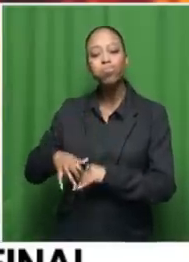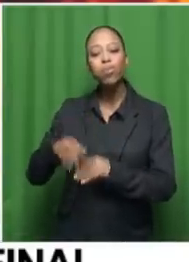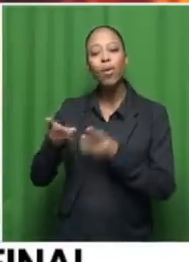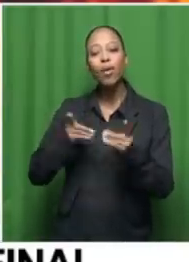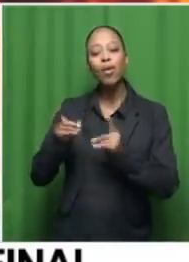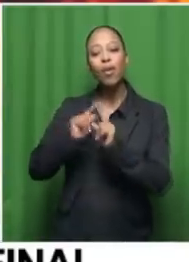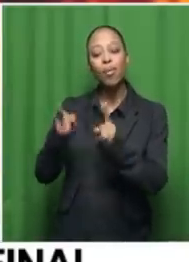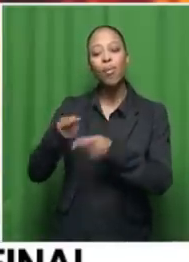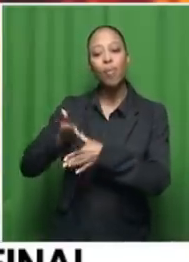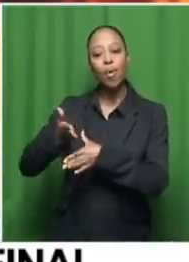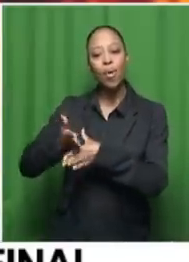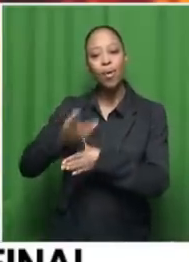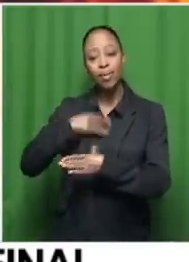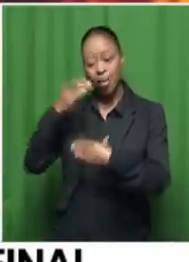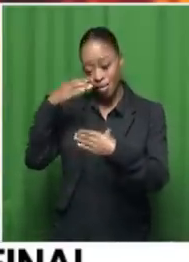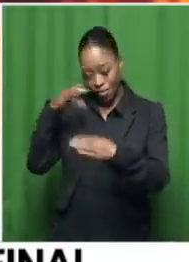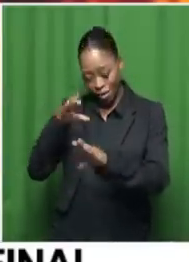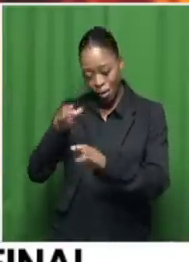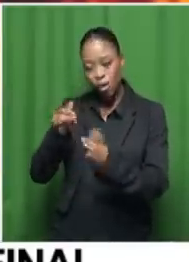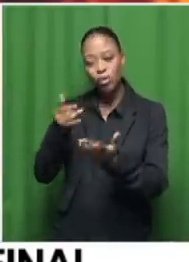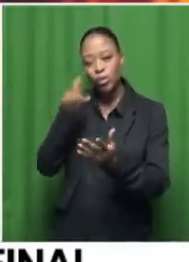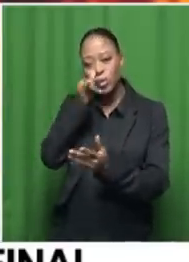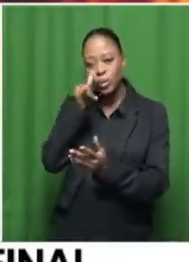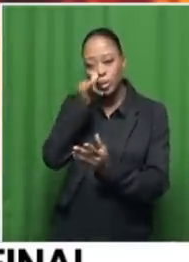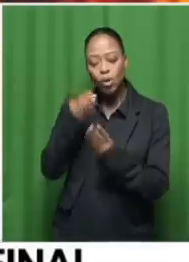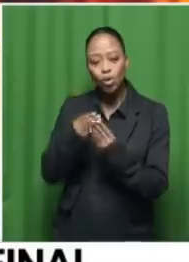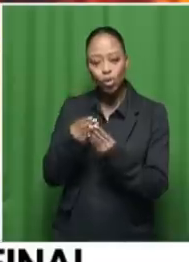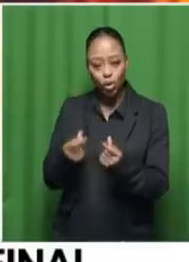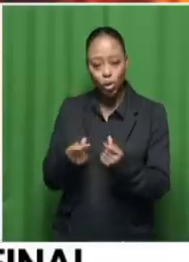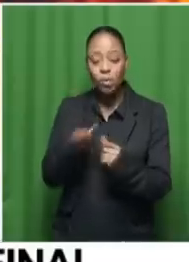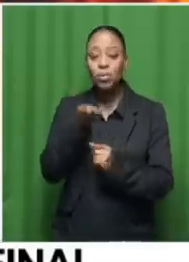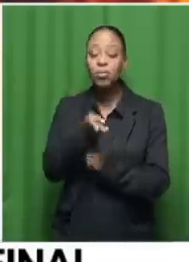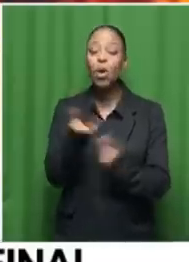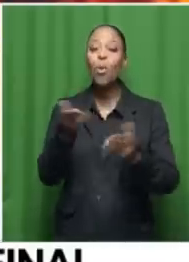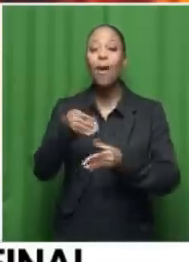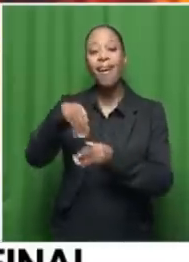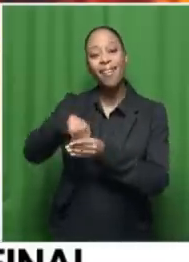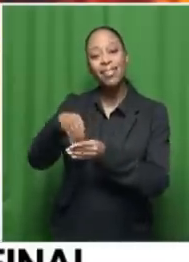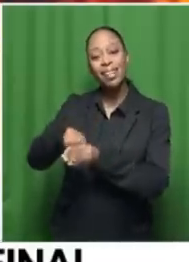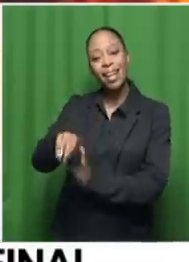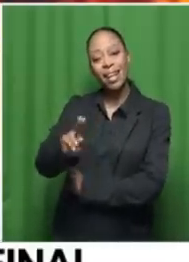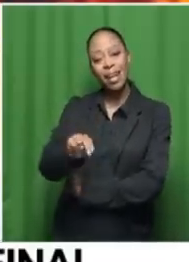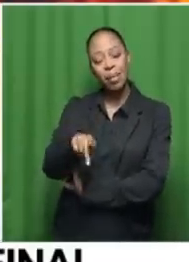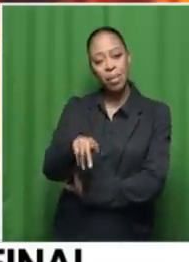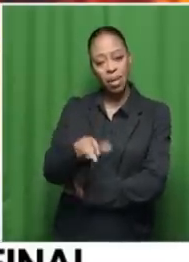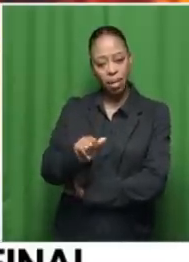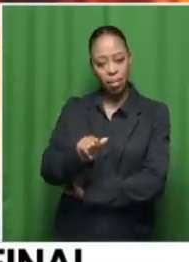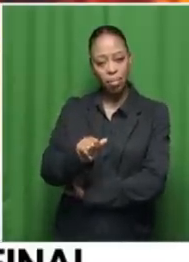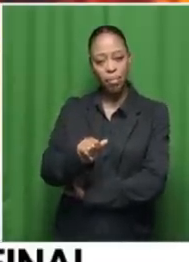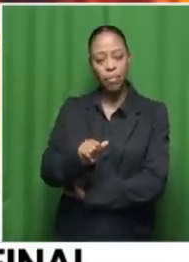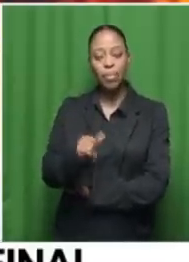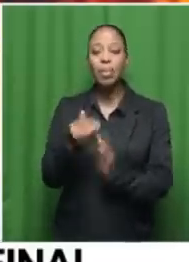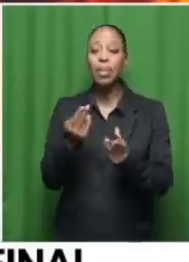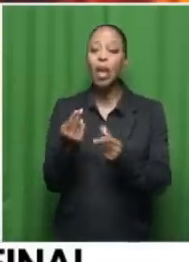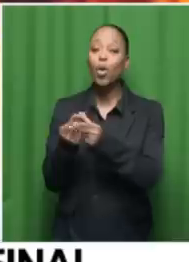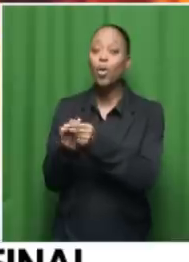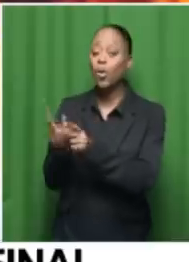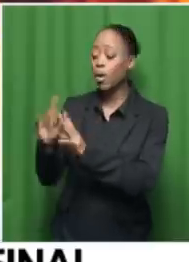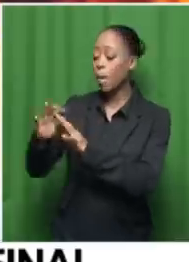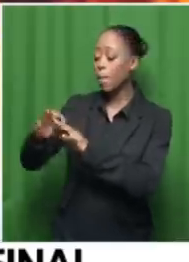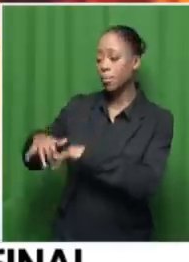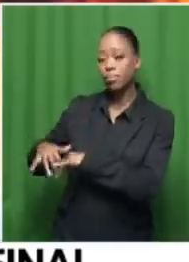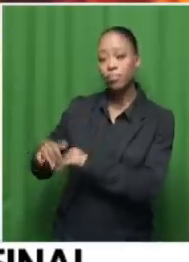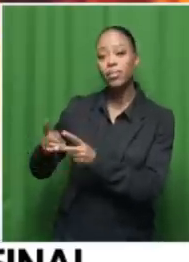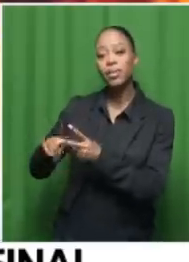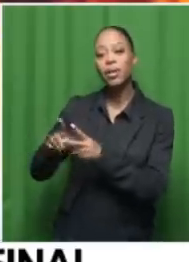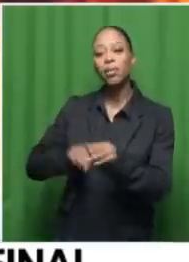was a specialized crime-fighting unit that was located within the National Prosecuting Authority, the NPA. And the unit was dissolved and